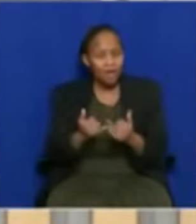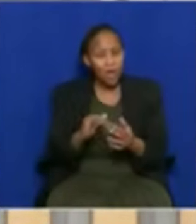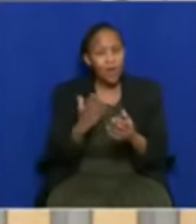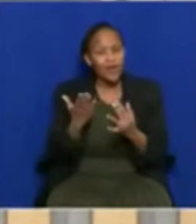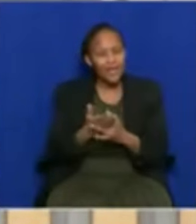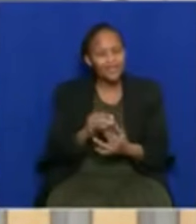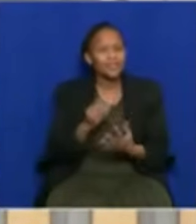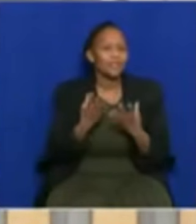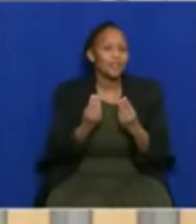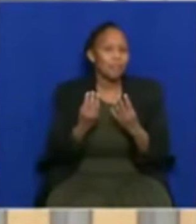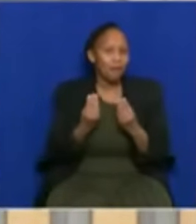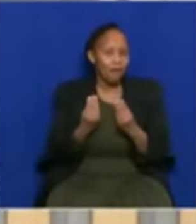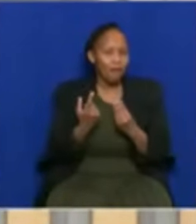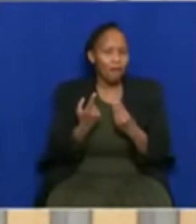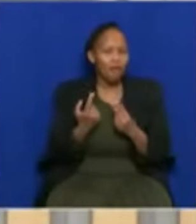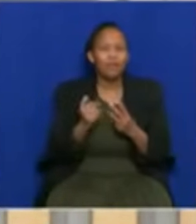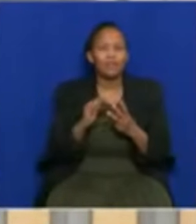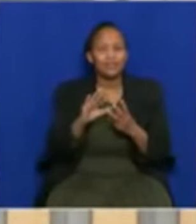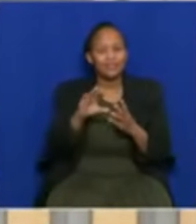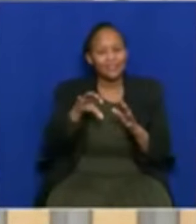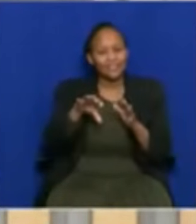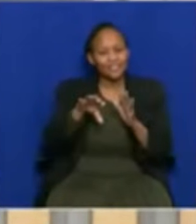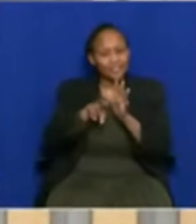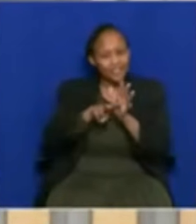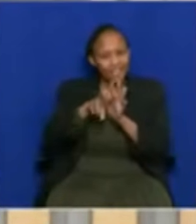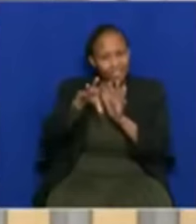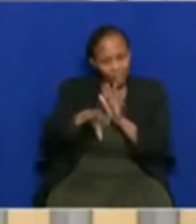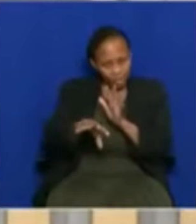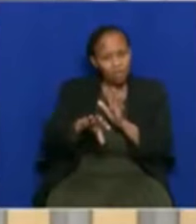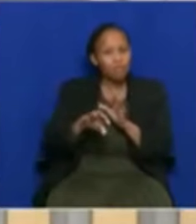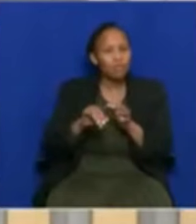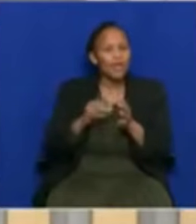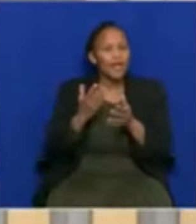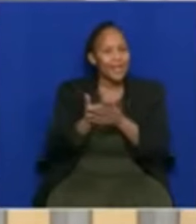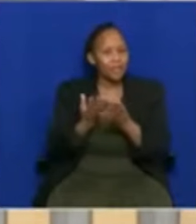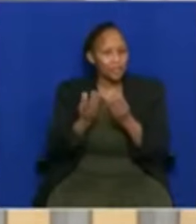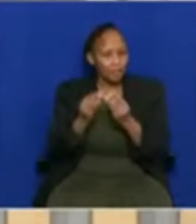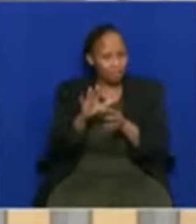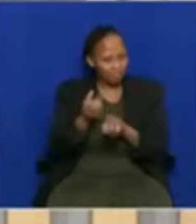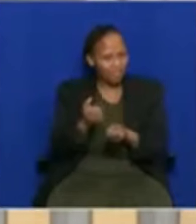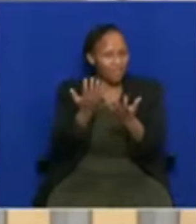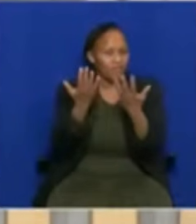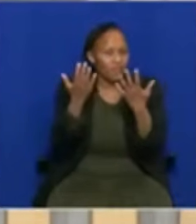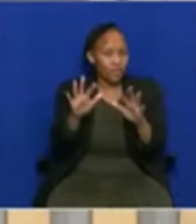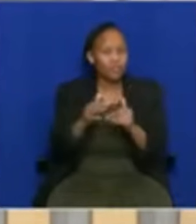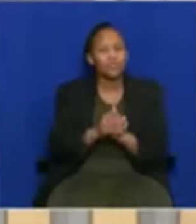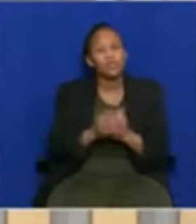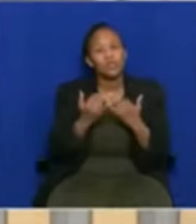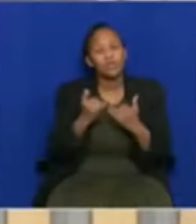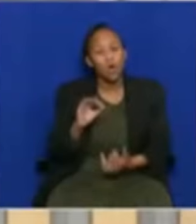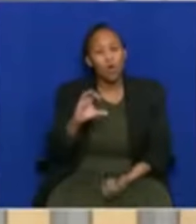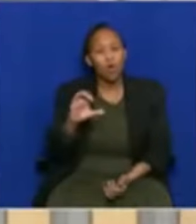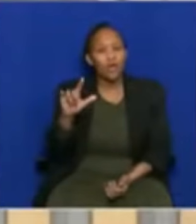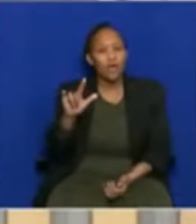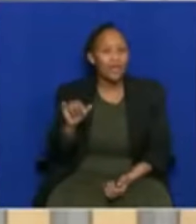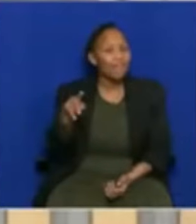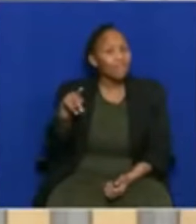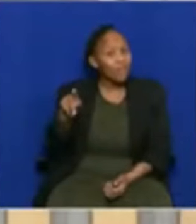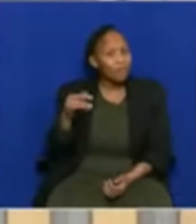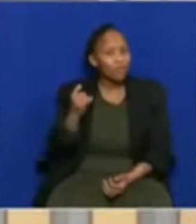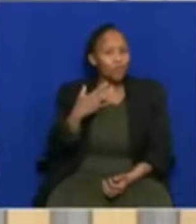the CAS is given. So Colonel Phillips says he tried to get hold of the complainant. You are the inspectorate.